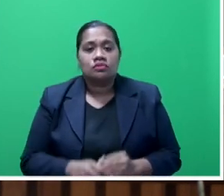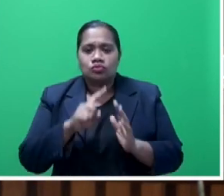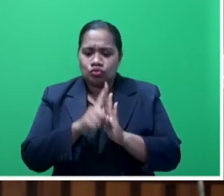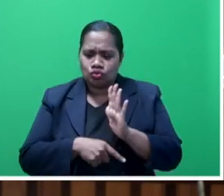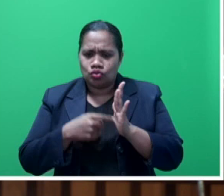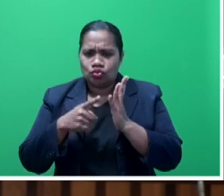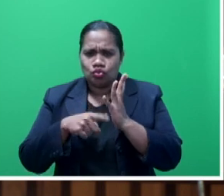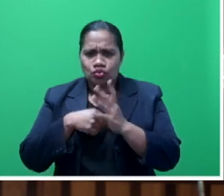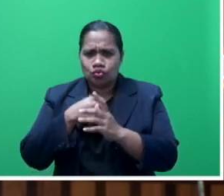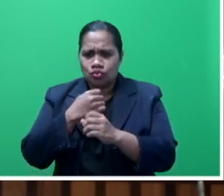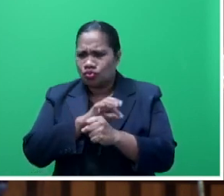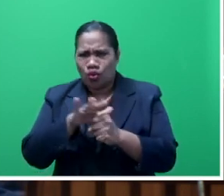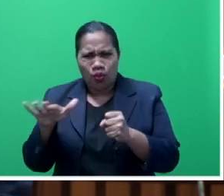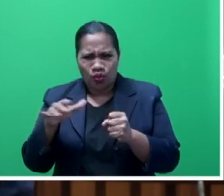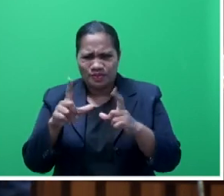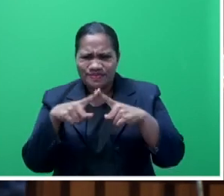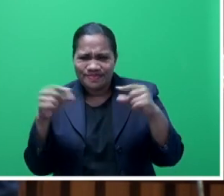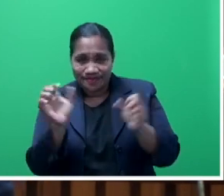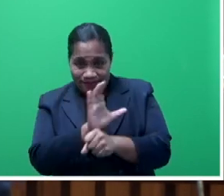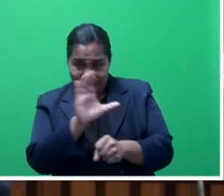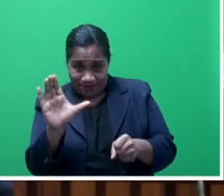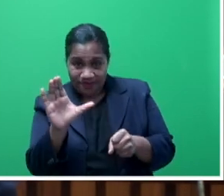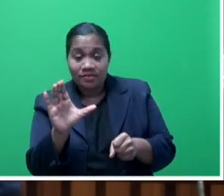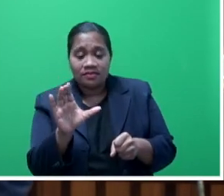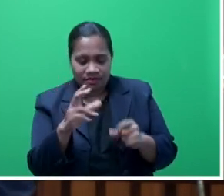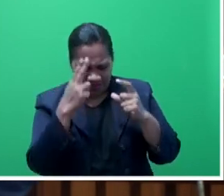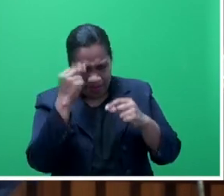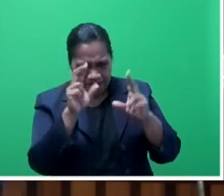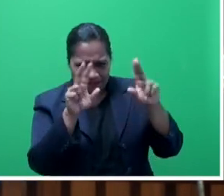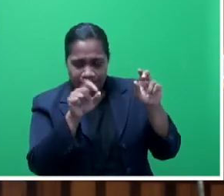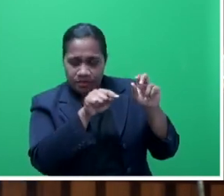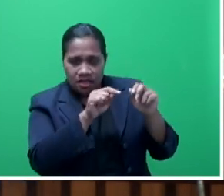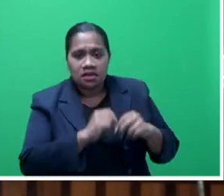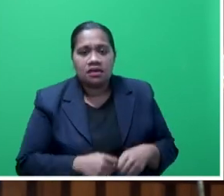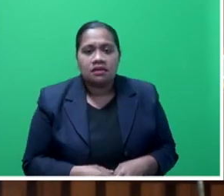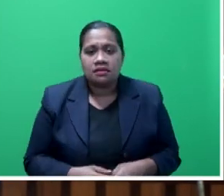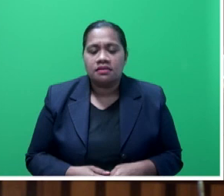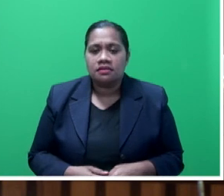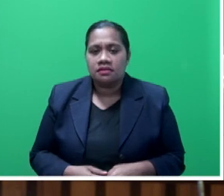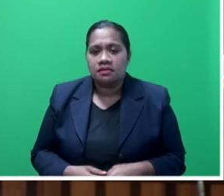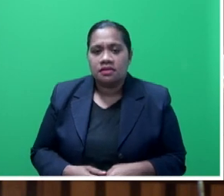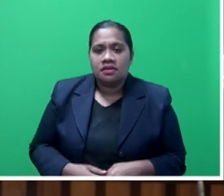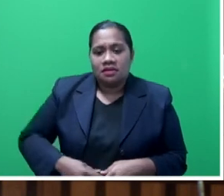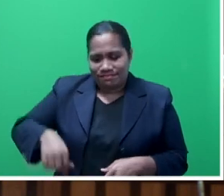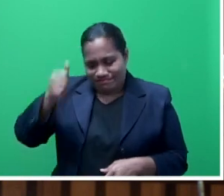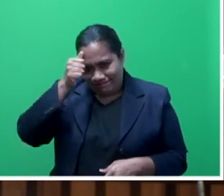which is a Japanese company, and as we know the credibility of Japanese